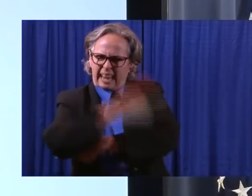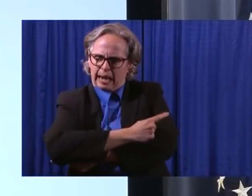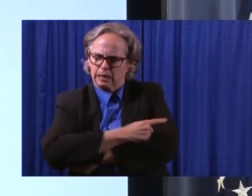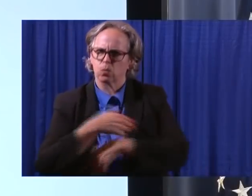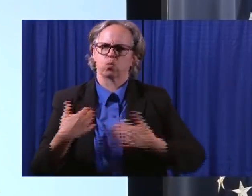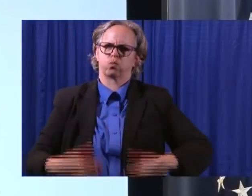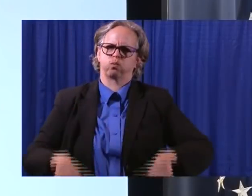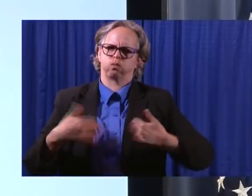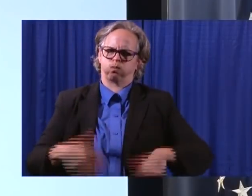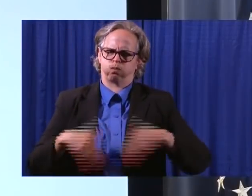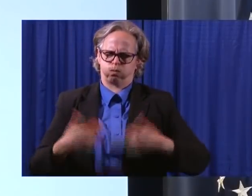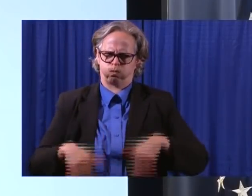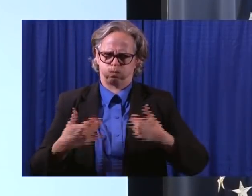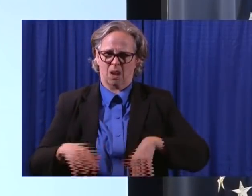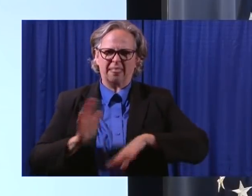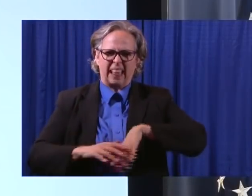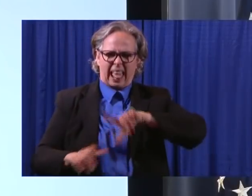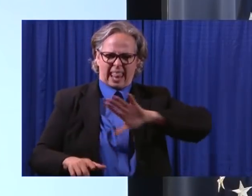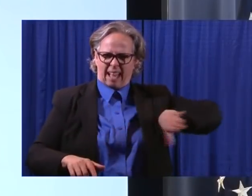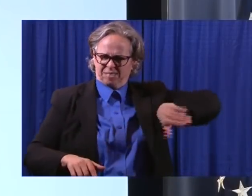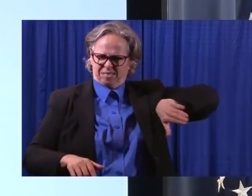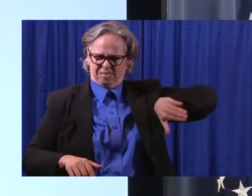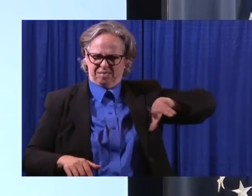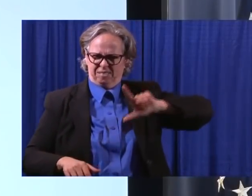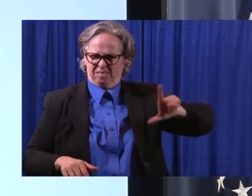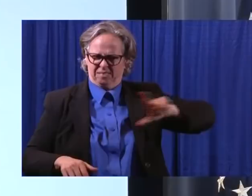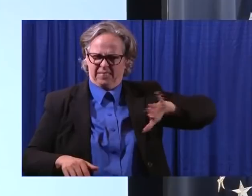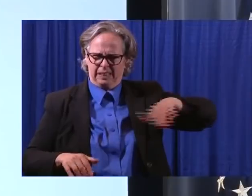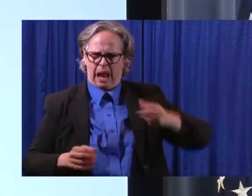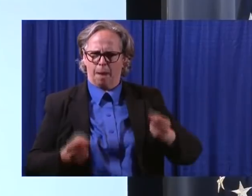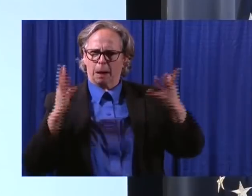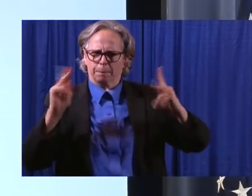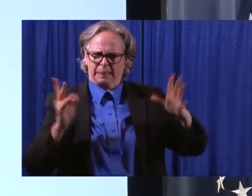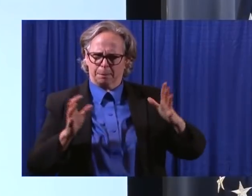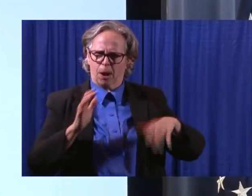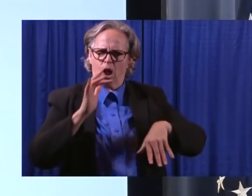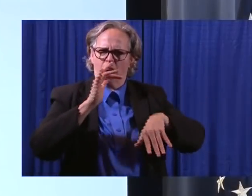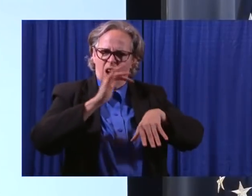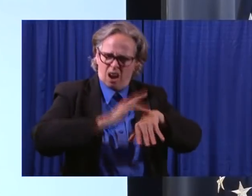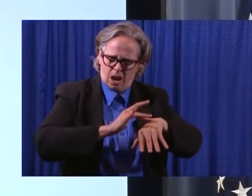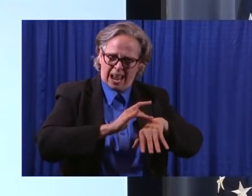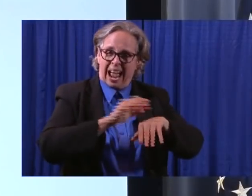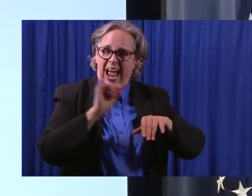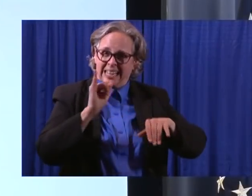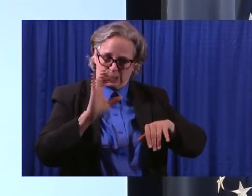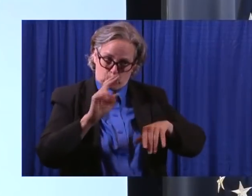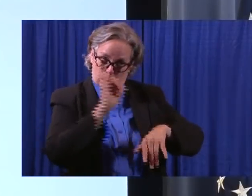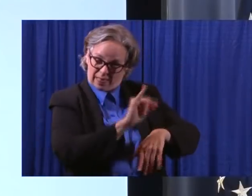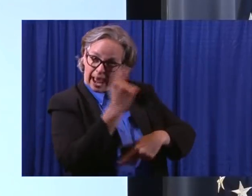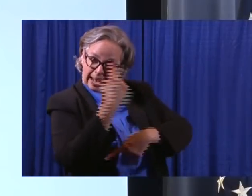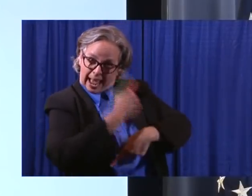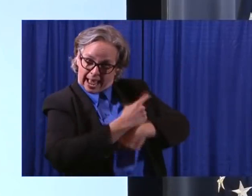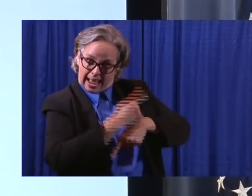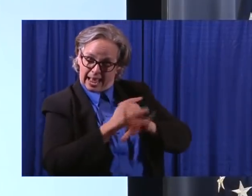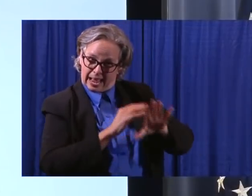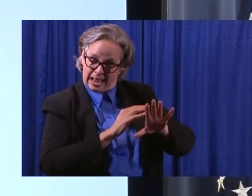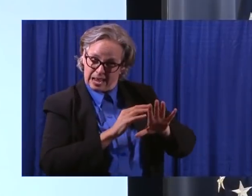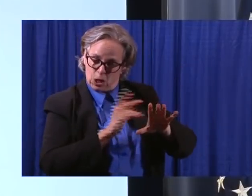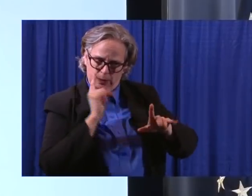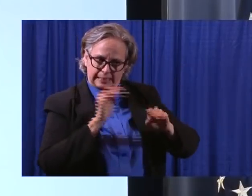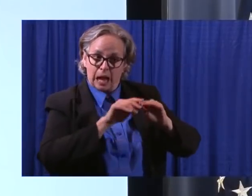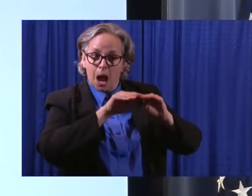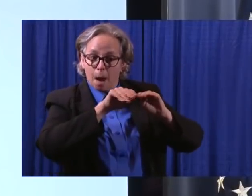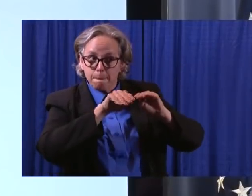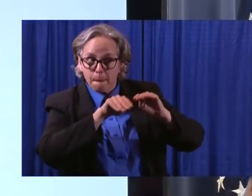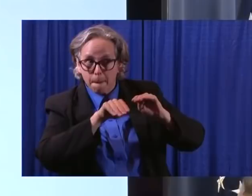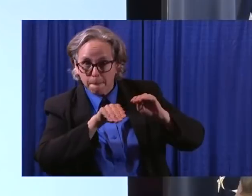people who happen to be in an ICU given that day. And what you see, really a nice decline throughout